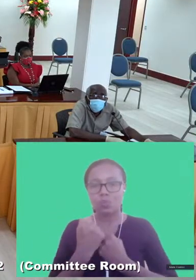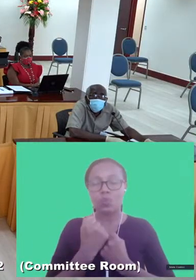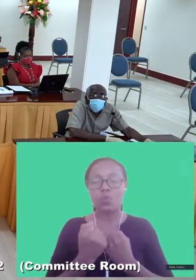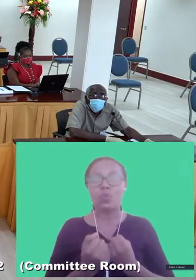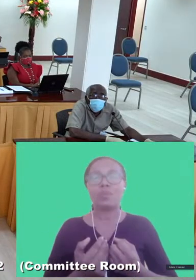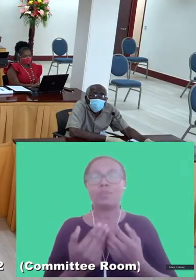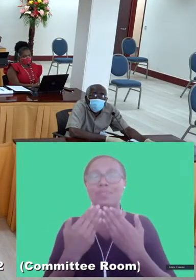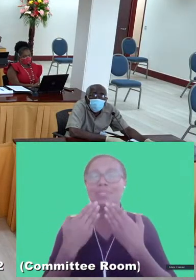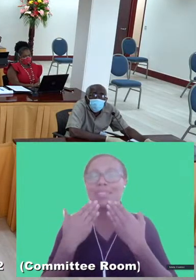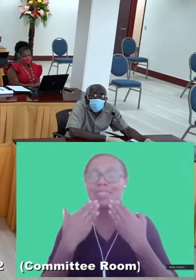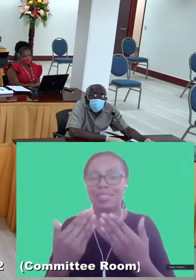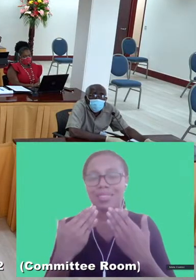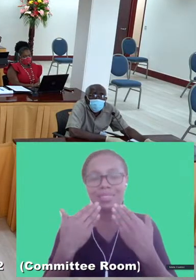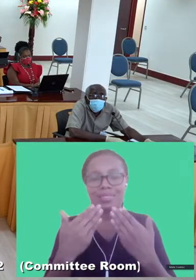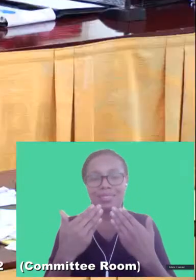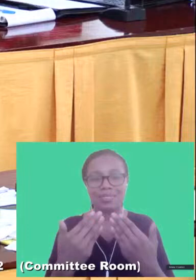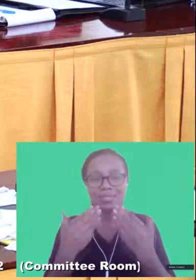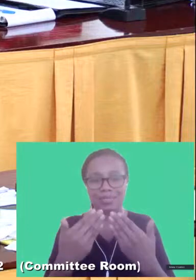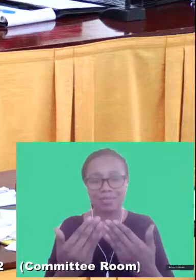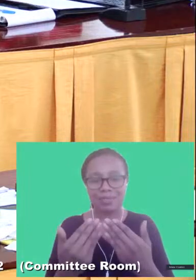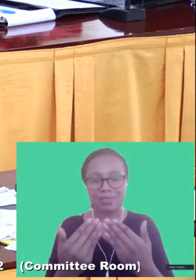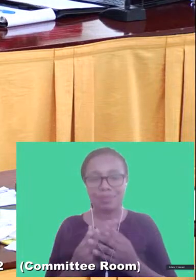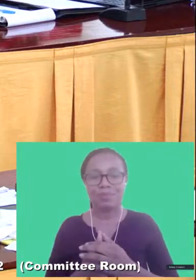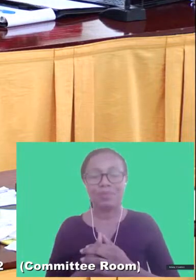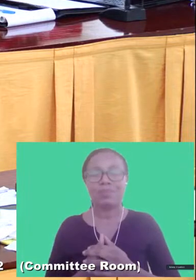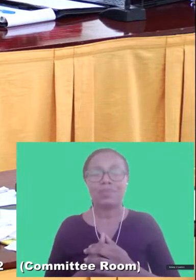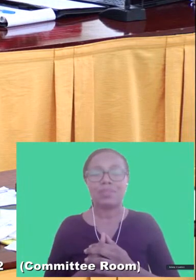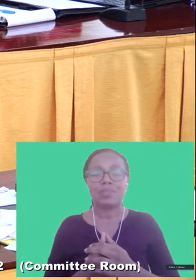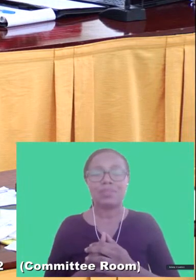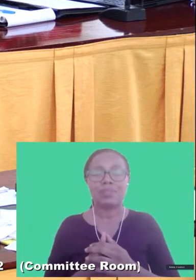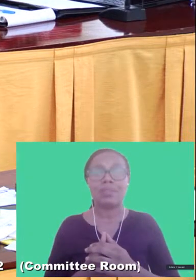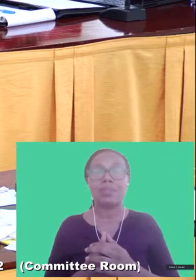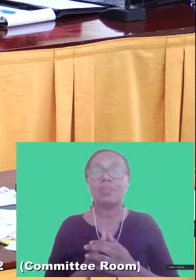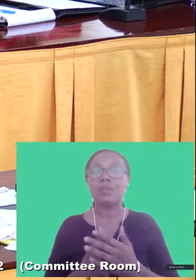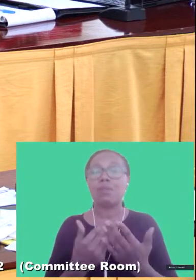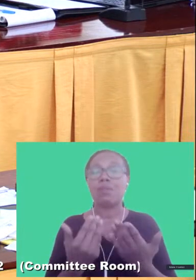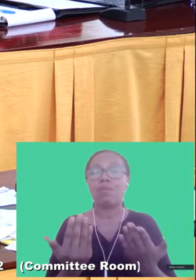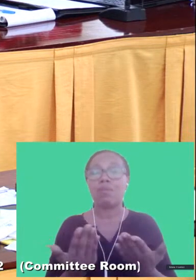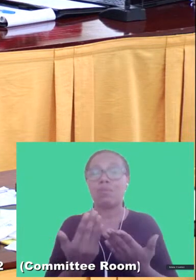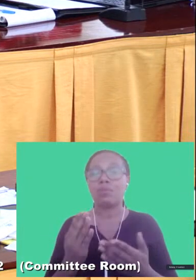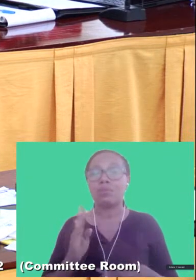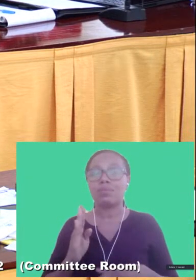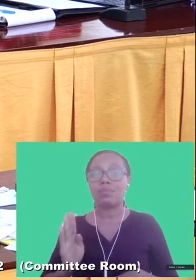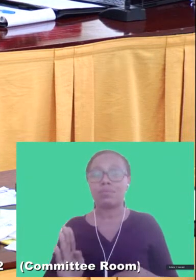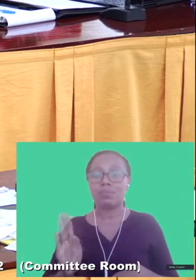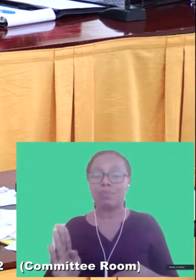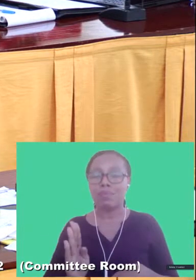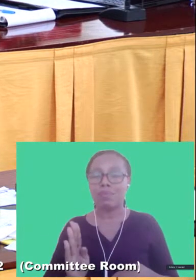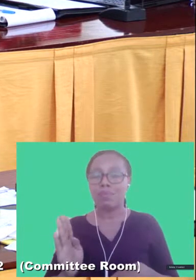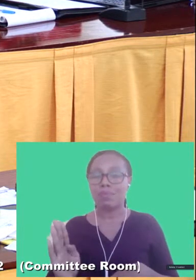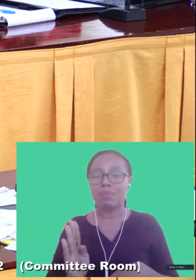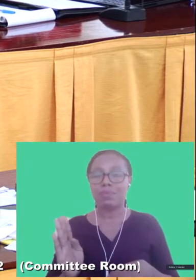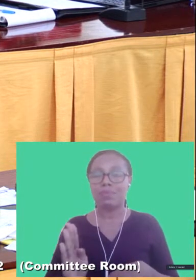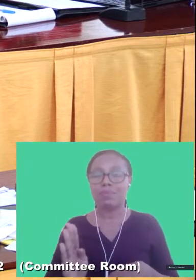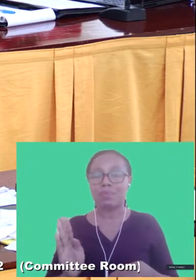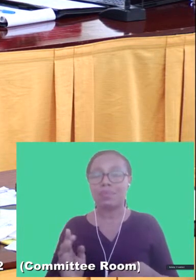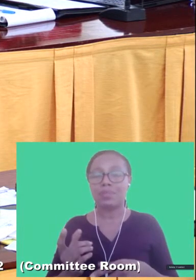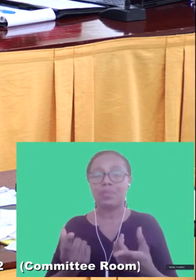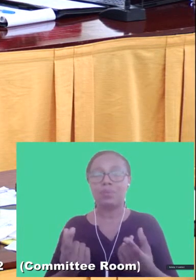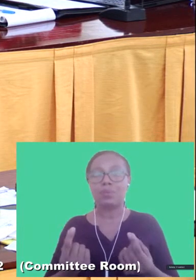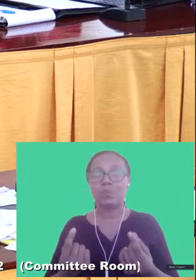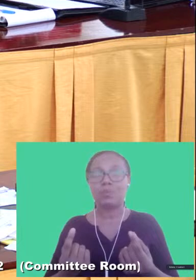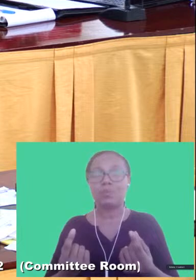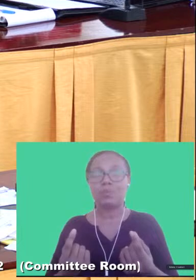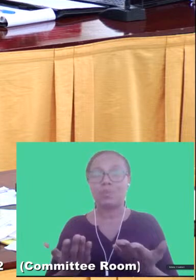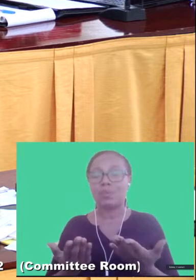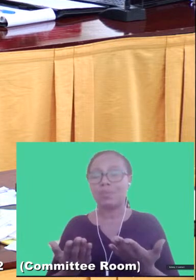you, ma'am, the assurance that this ministry is aimed only at